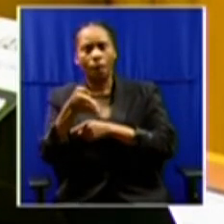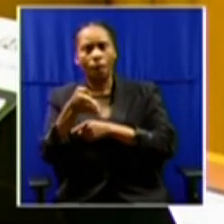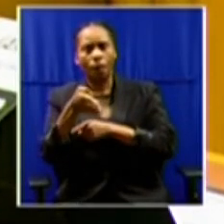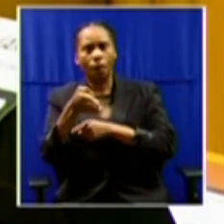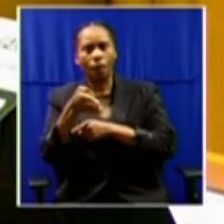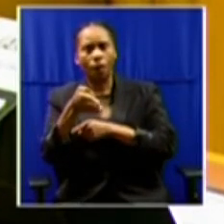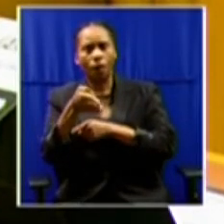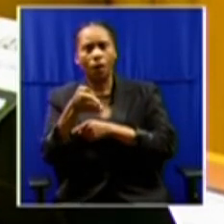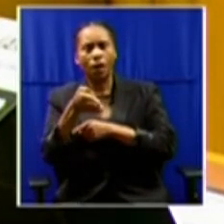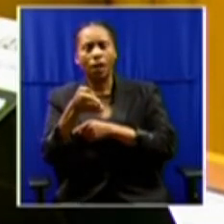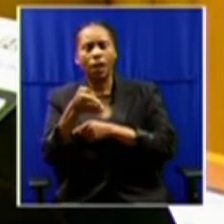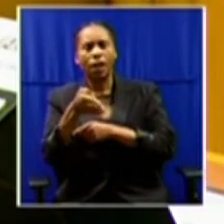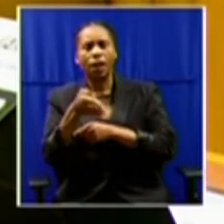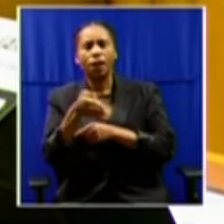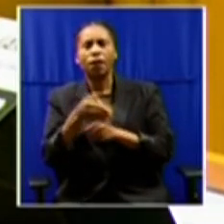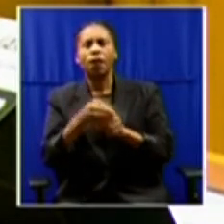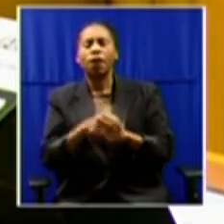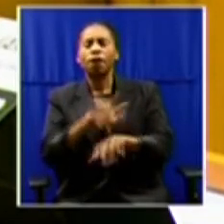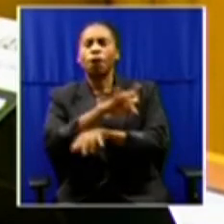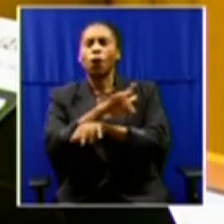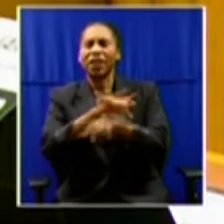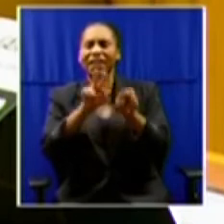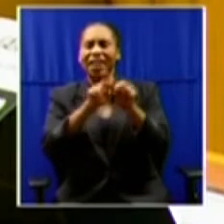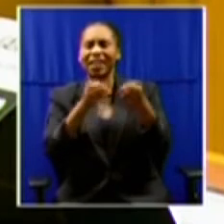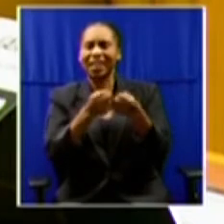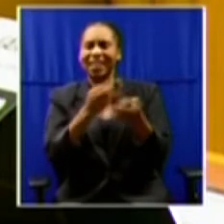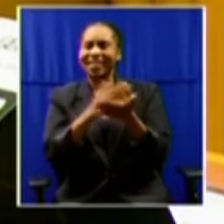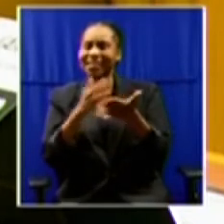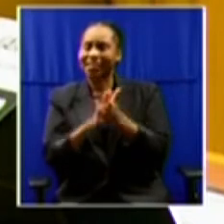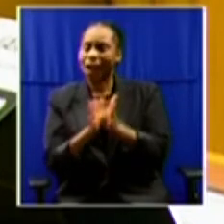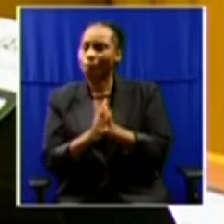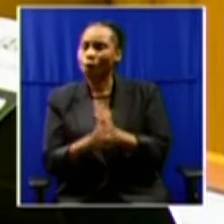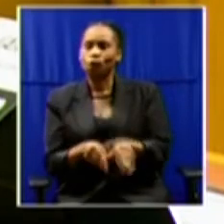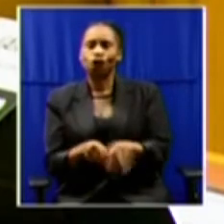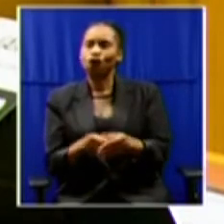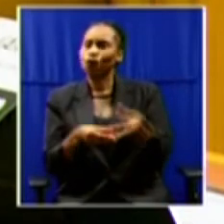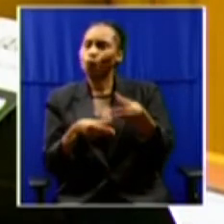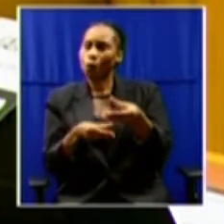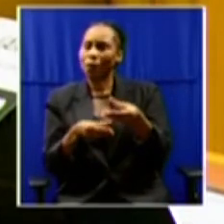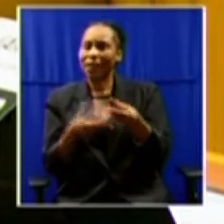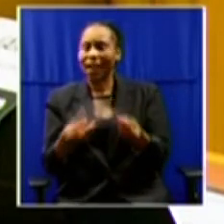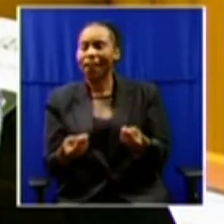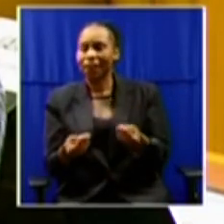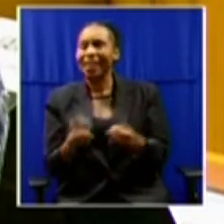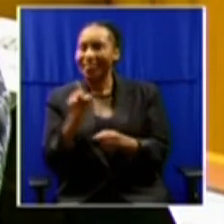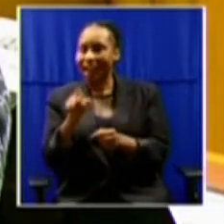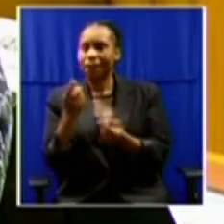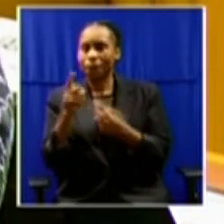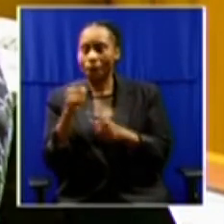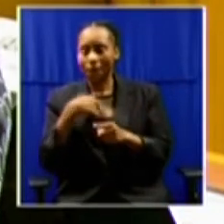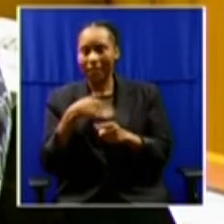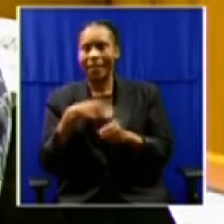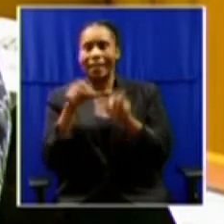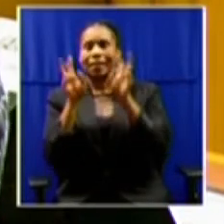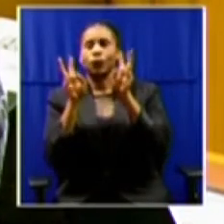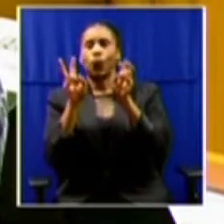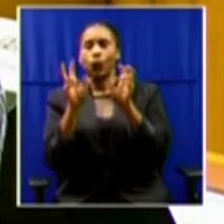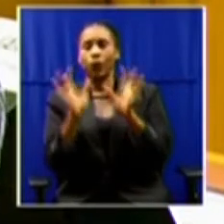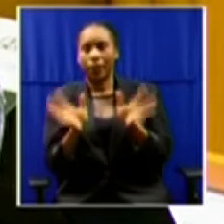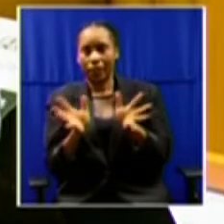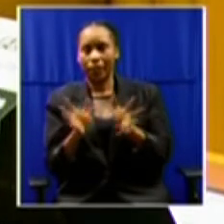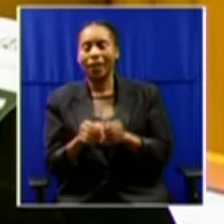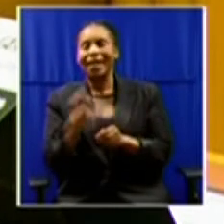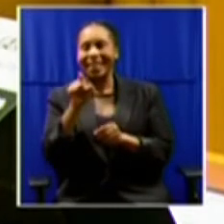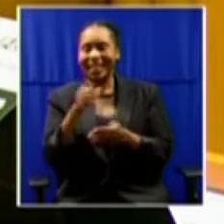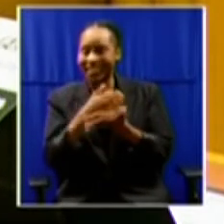foreign national, some of whom are undocumented. And that for me is the issue. Now, these are some of